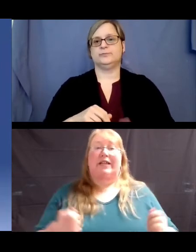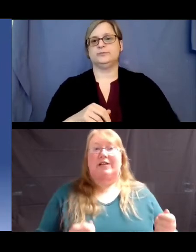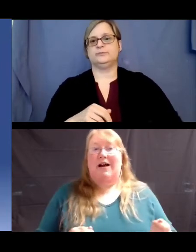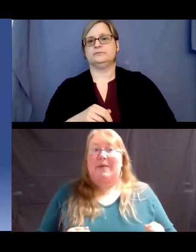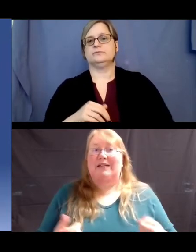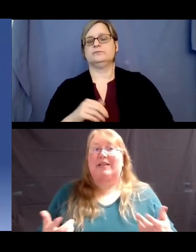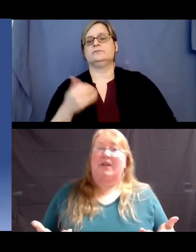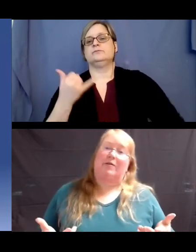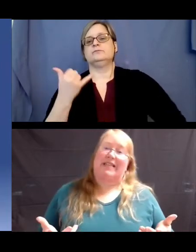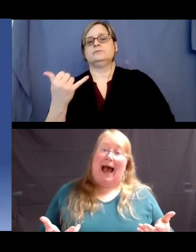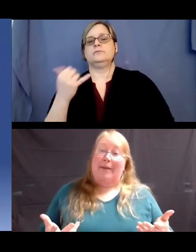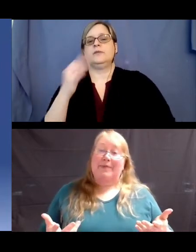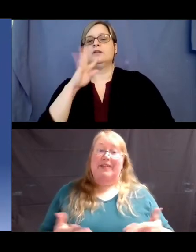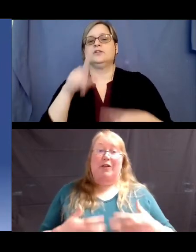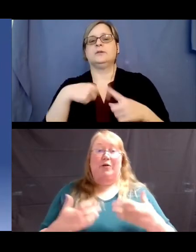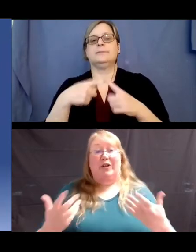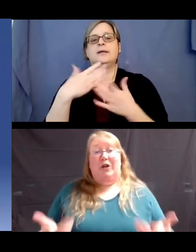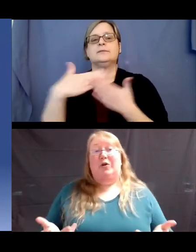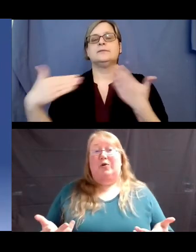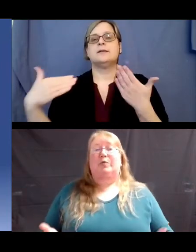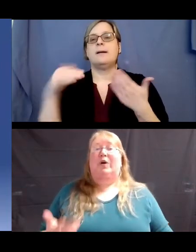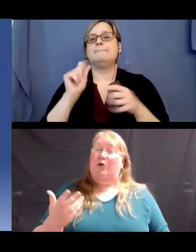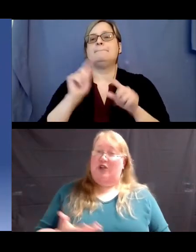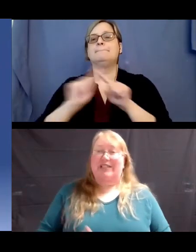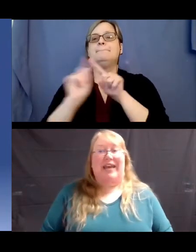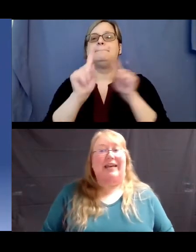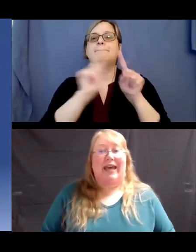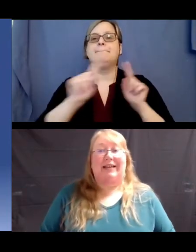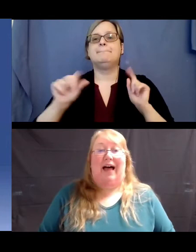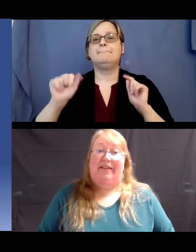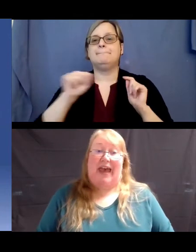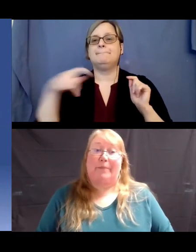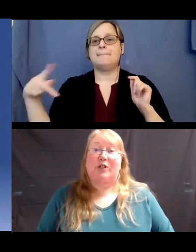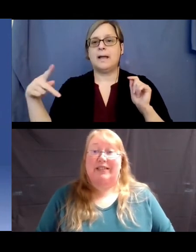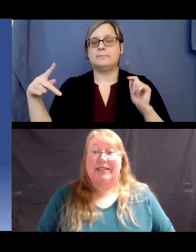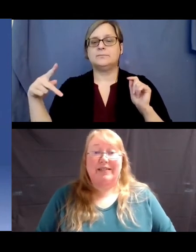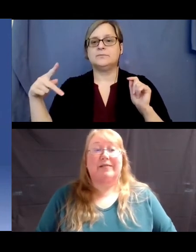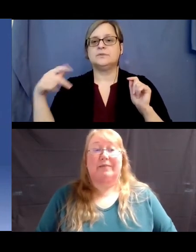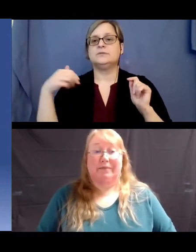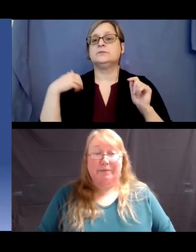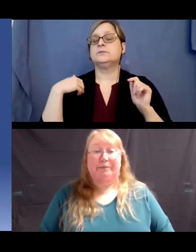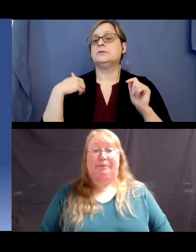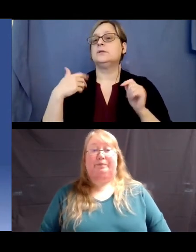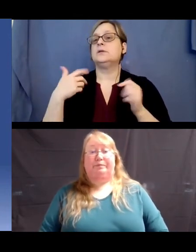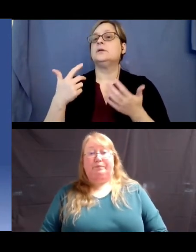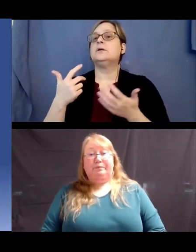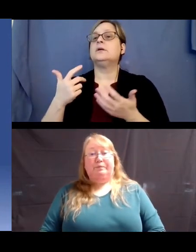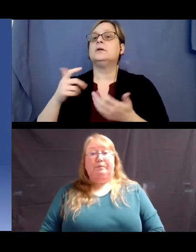So let's talk about some of those apps that you can use when you just can't get live captions.